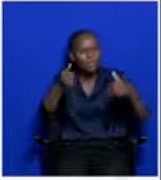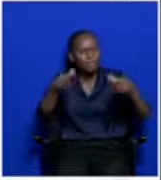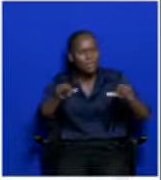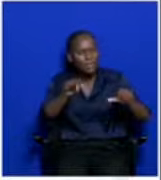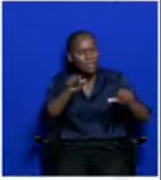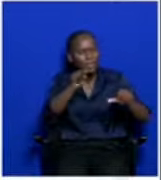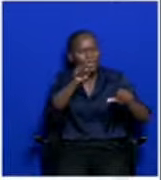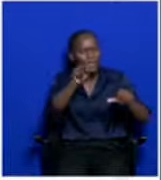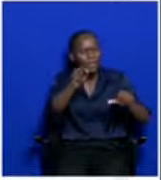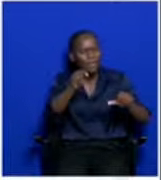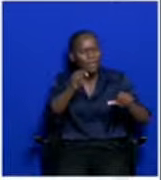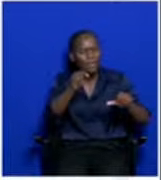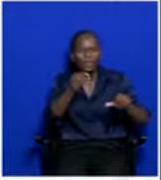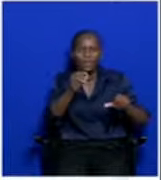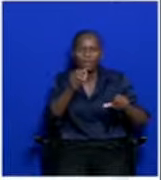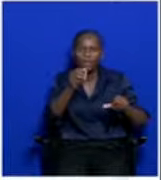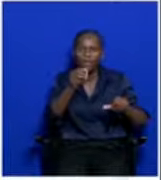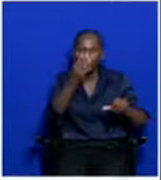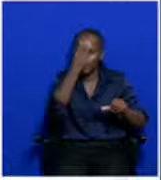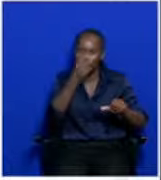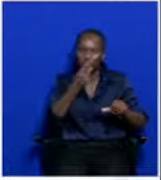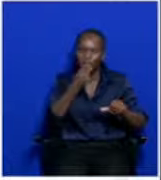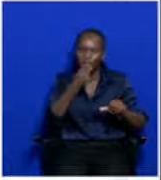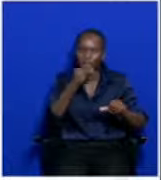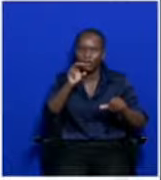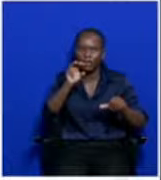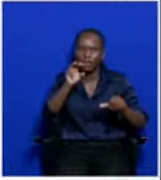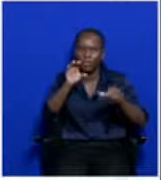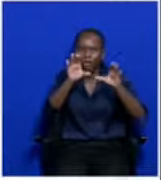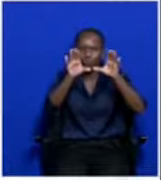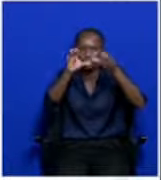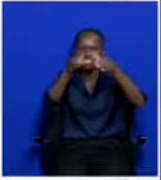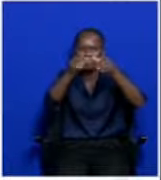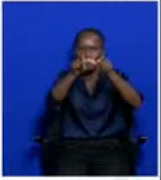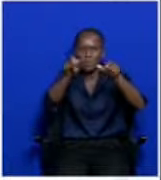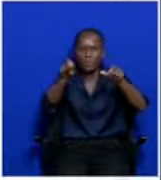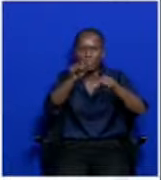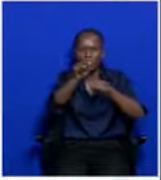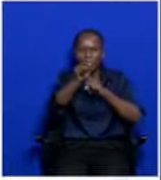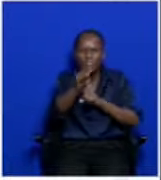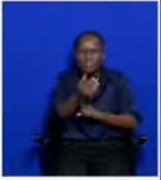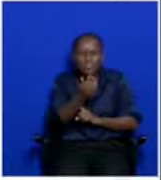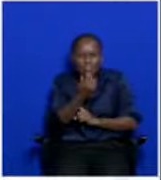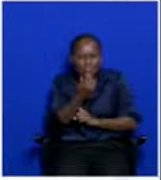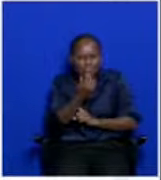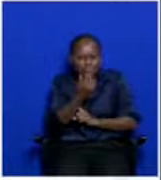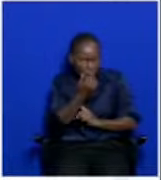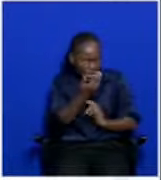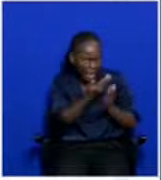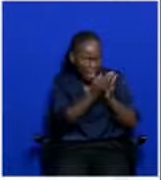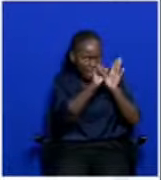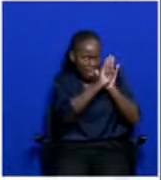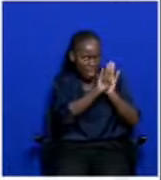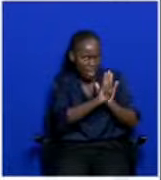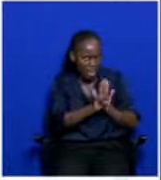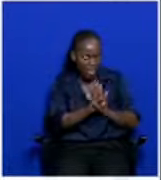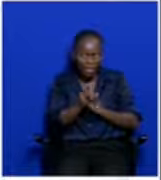the second picture. Are you able to make out who those people are? These are Metropolis officers. There are